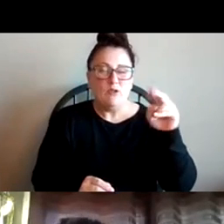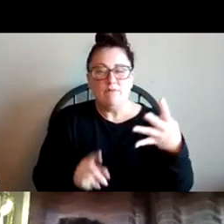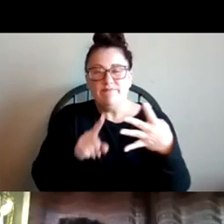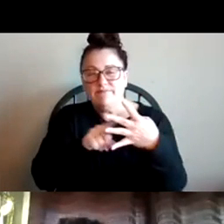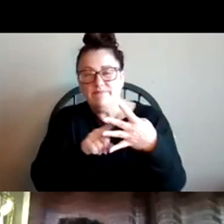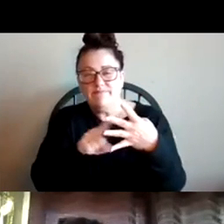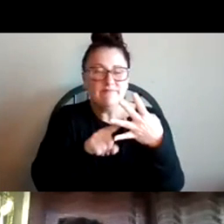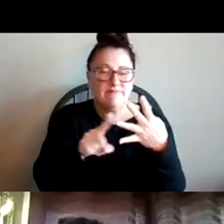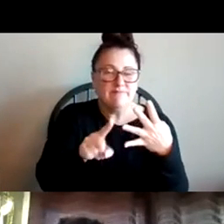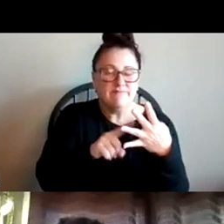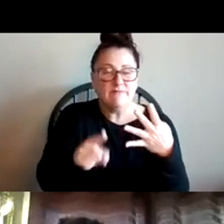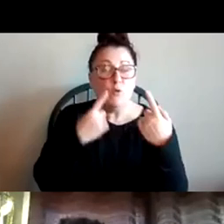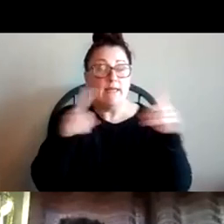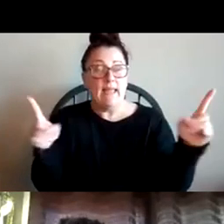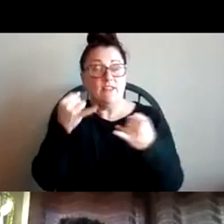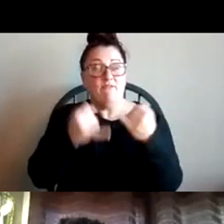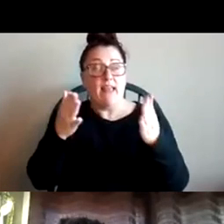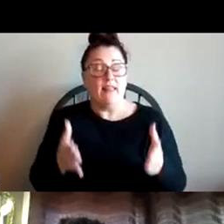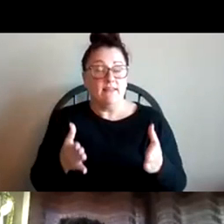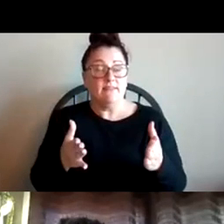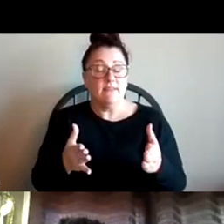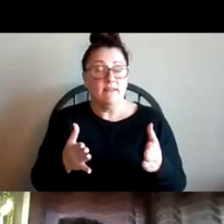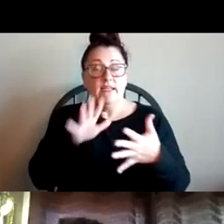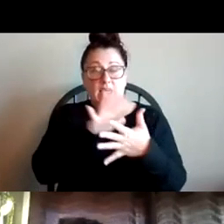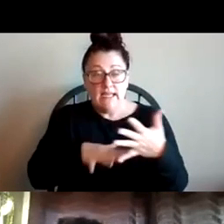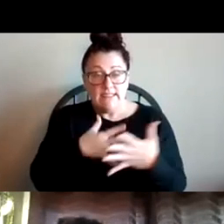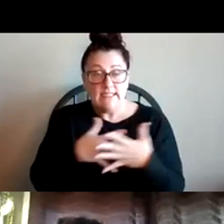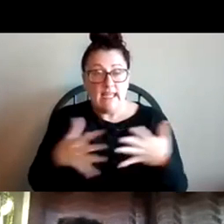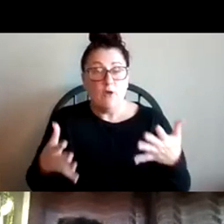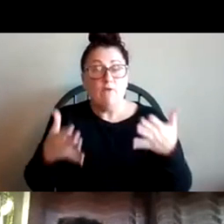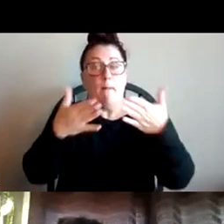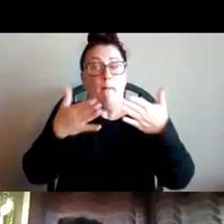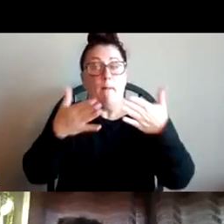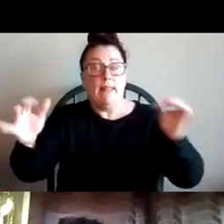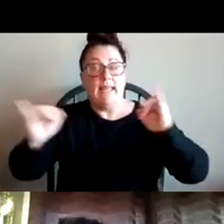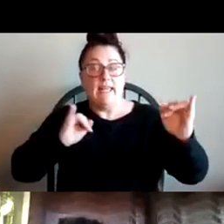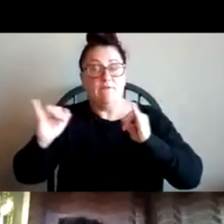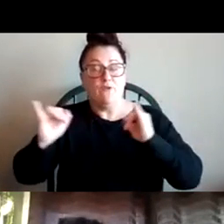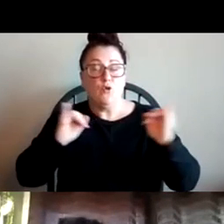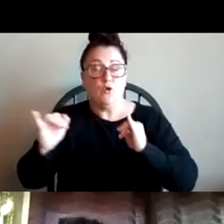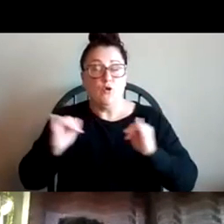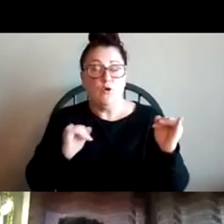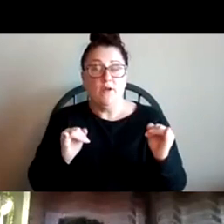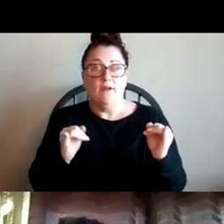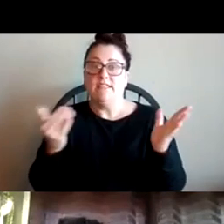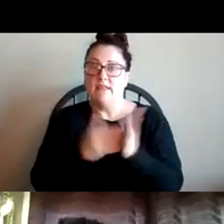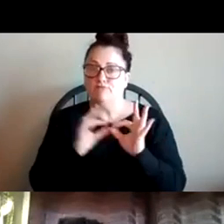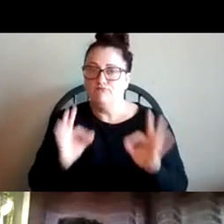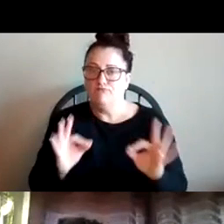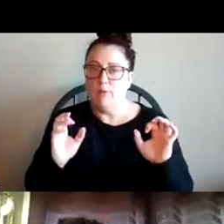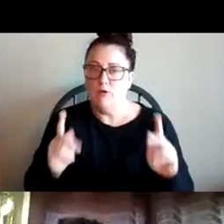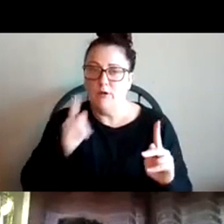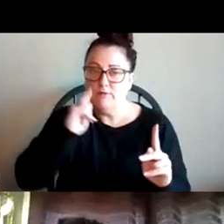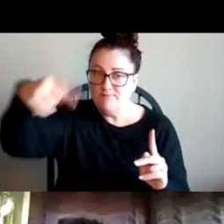will announce finalists and a schedule for public interviews, which will be another great opportunity for